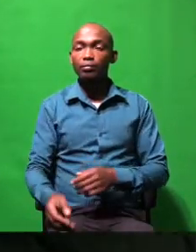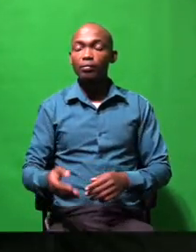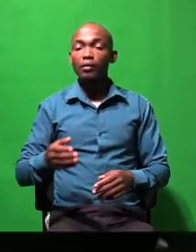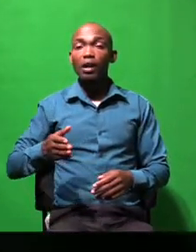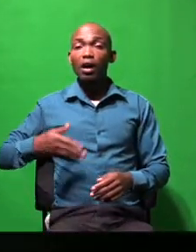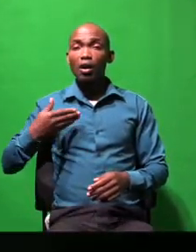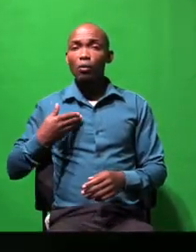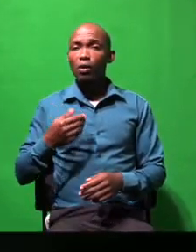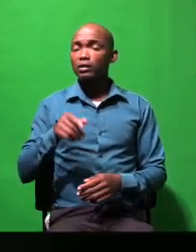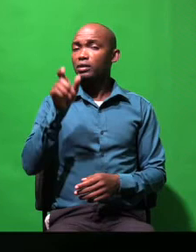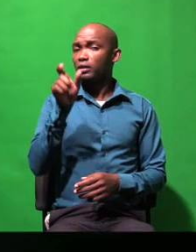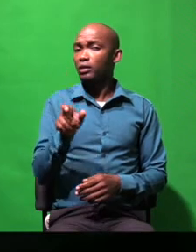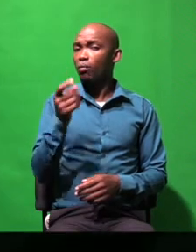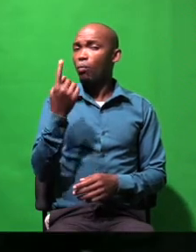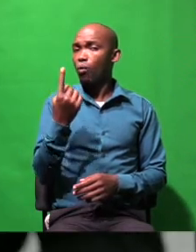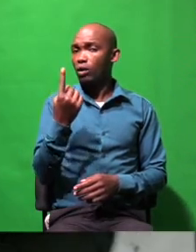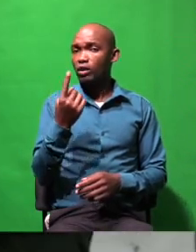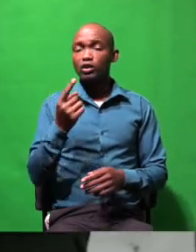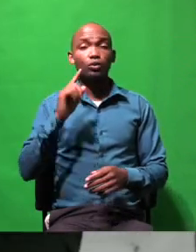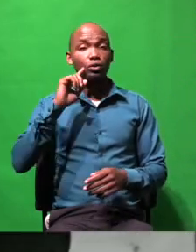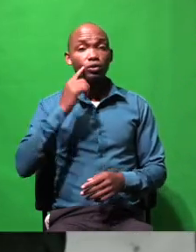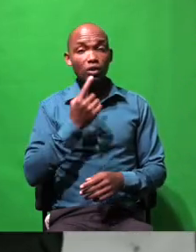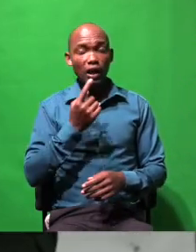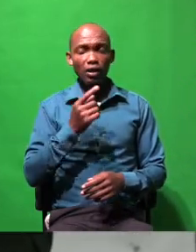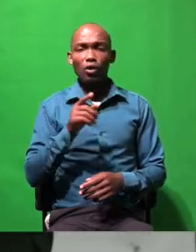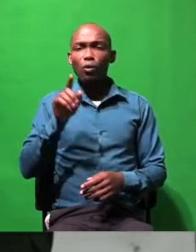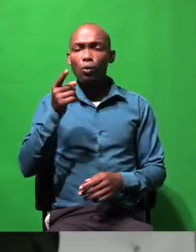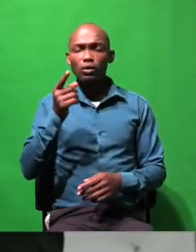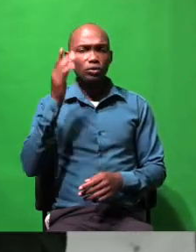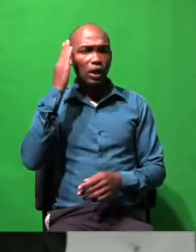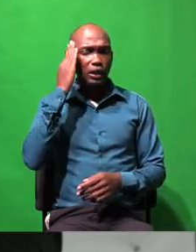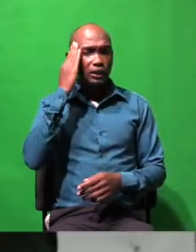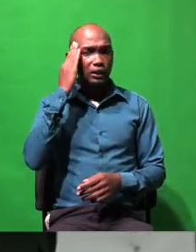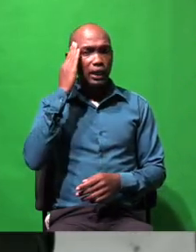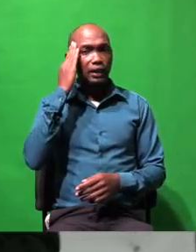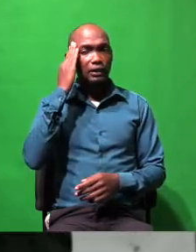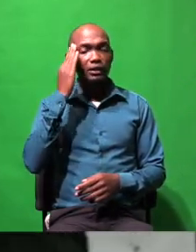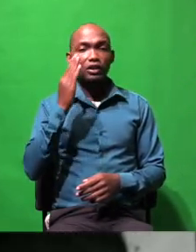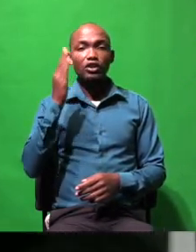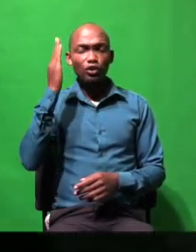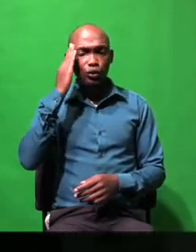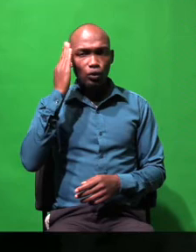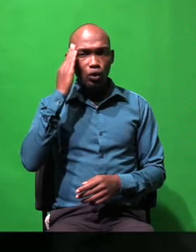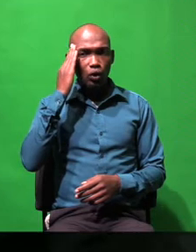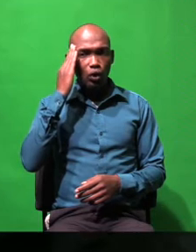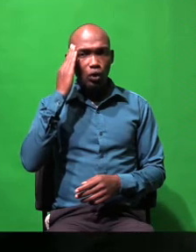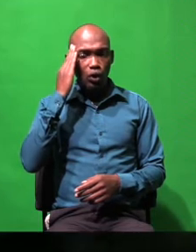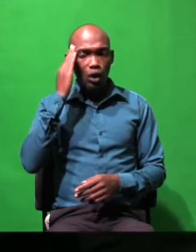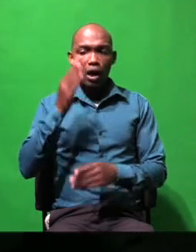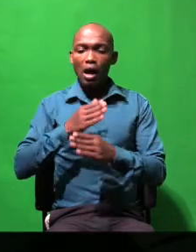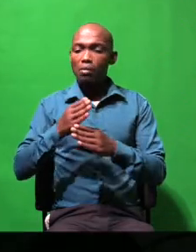to try. What do you understand? What you know by this